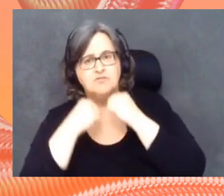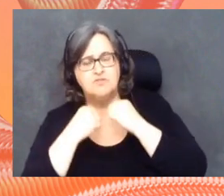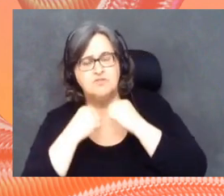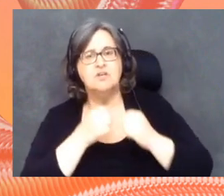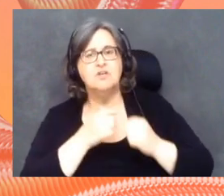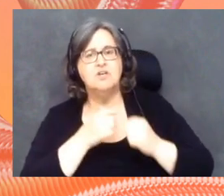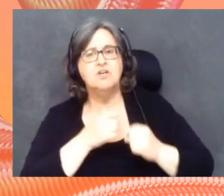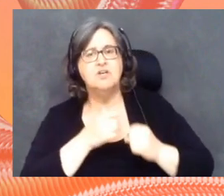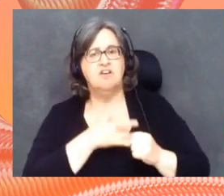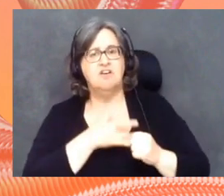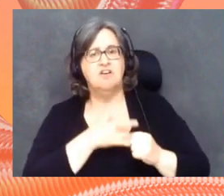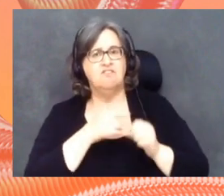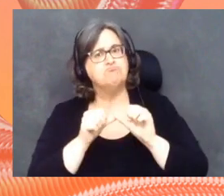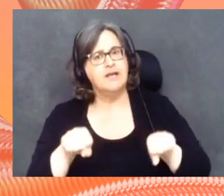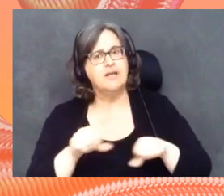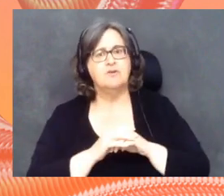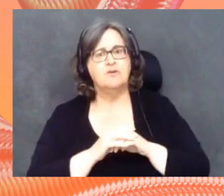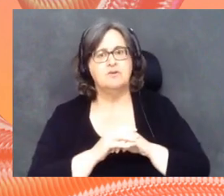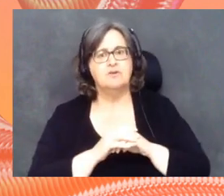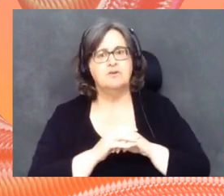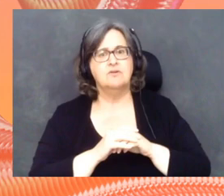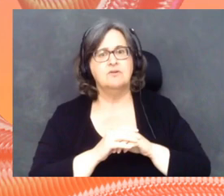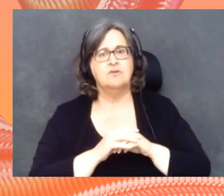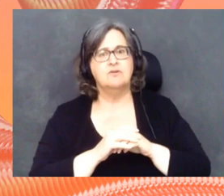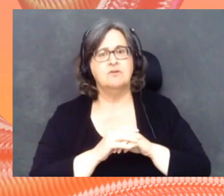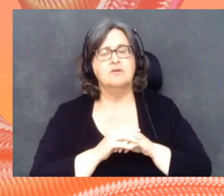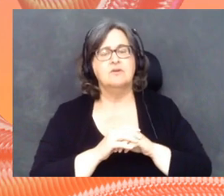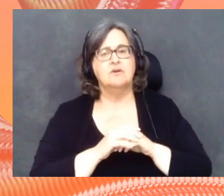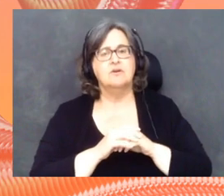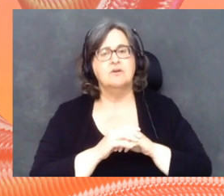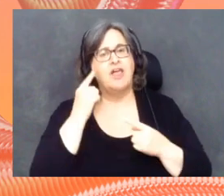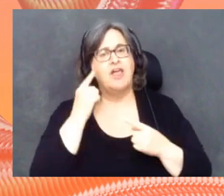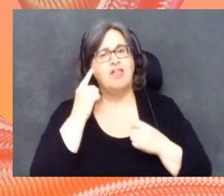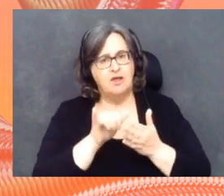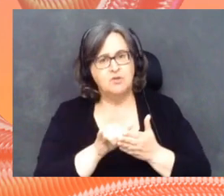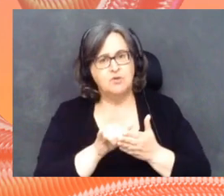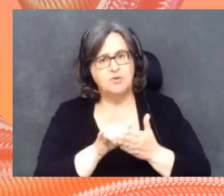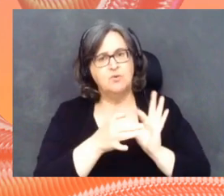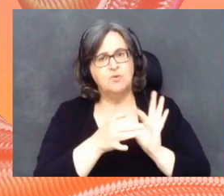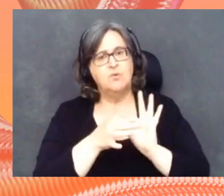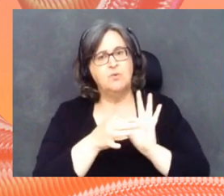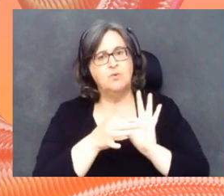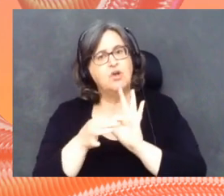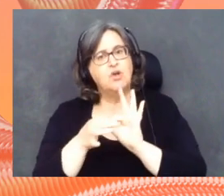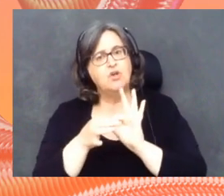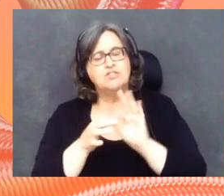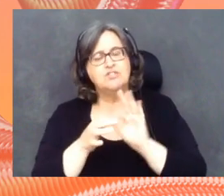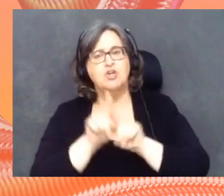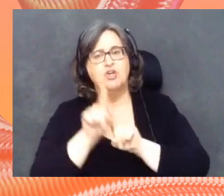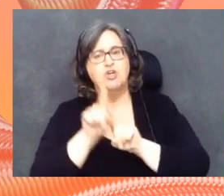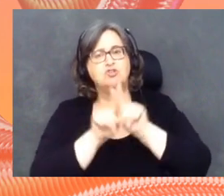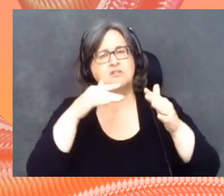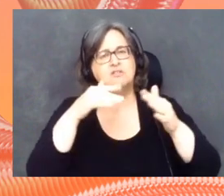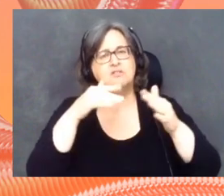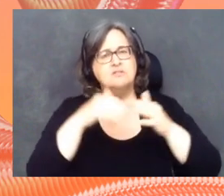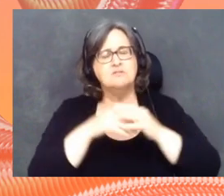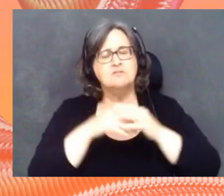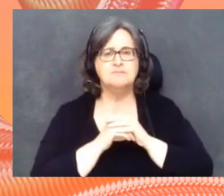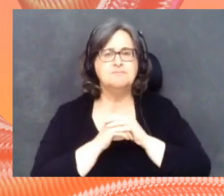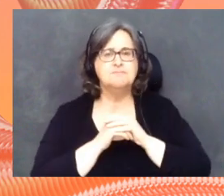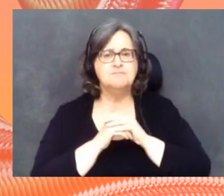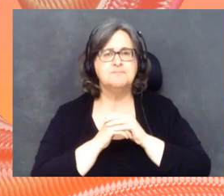sustainable. And right. So I'm thinking about that related to the astrology coming in,